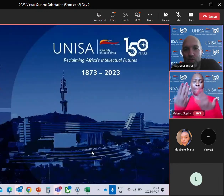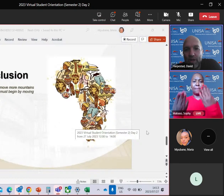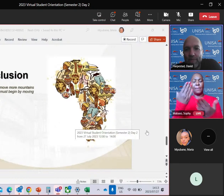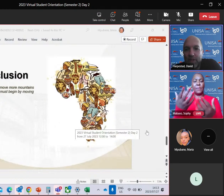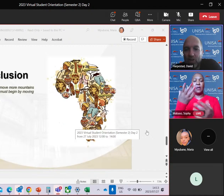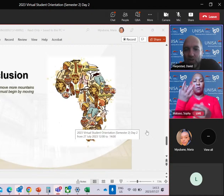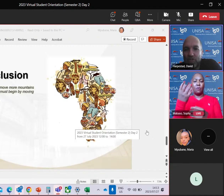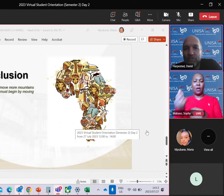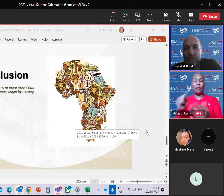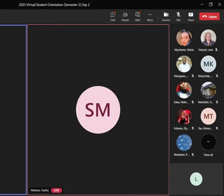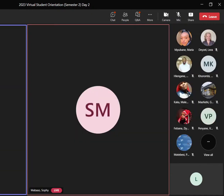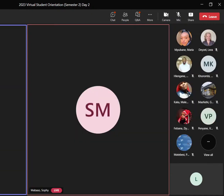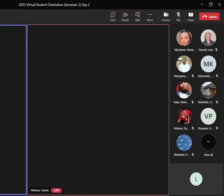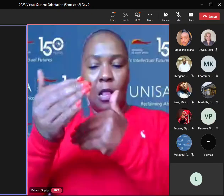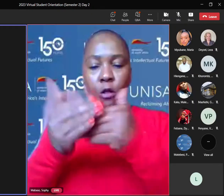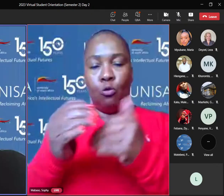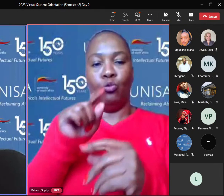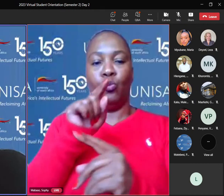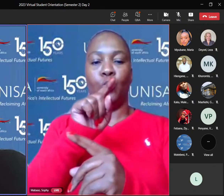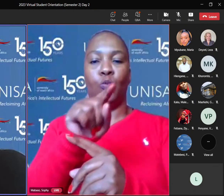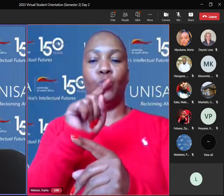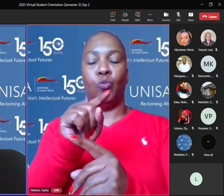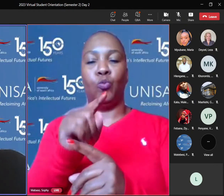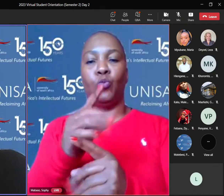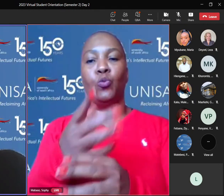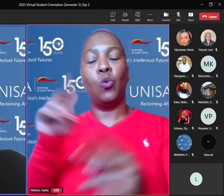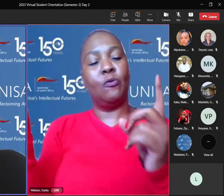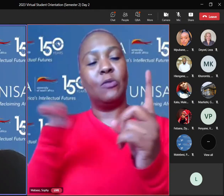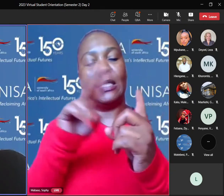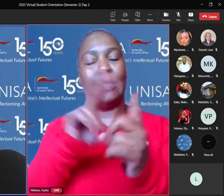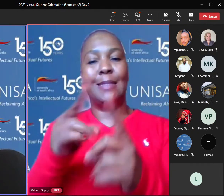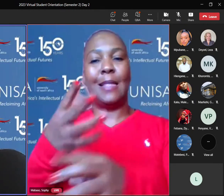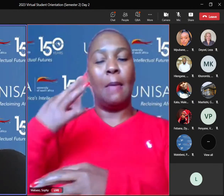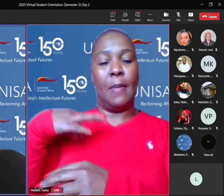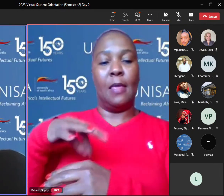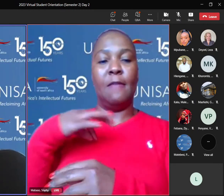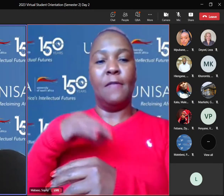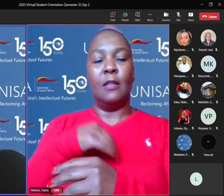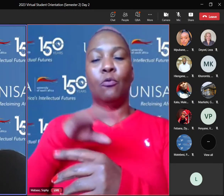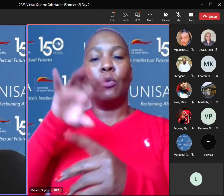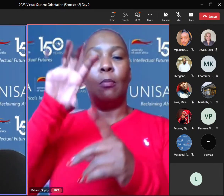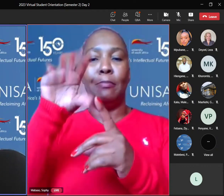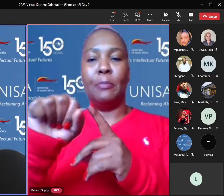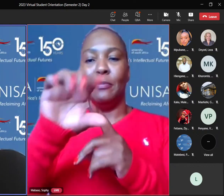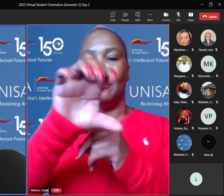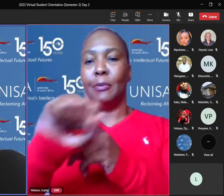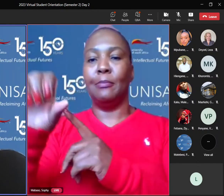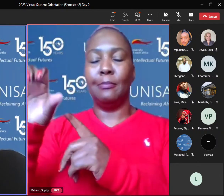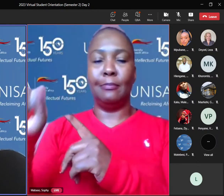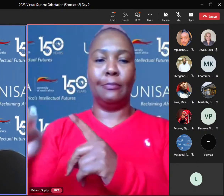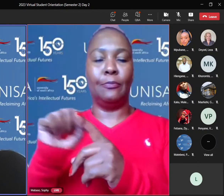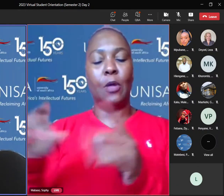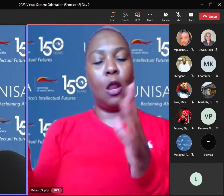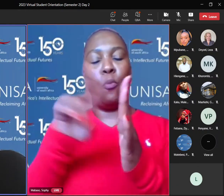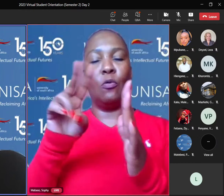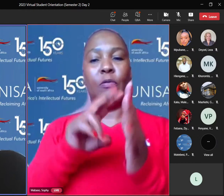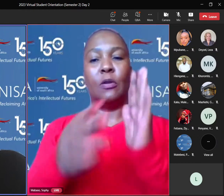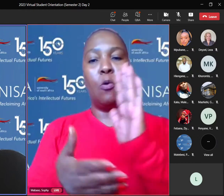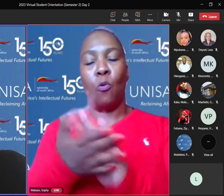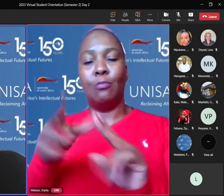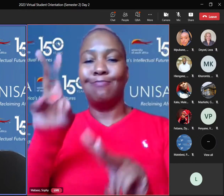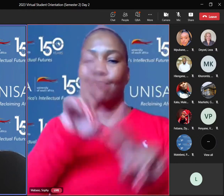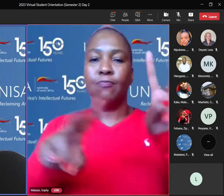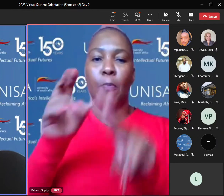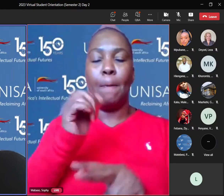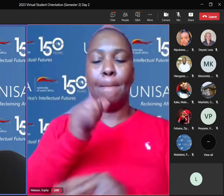center near you, then you've just seen all the benefits that you can actually get. So definitely look out for them. Go and check on my Unisa,